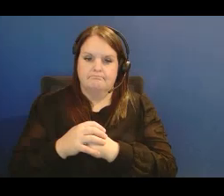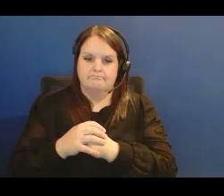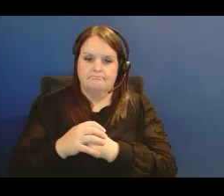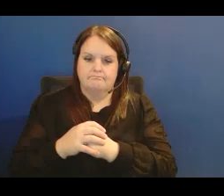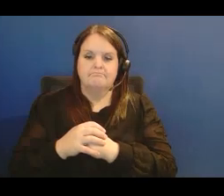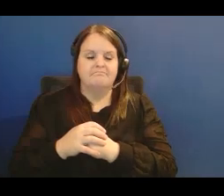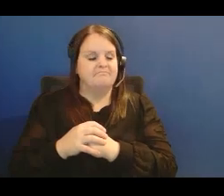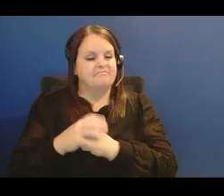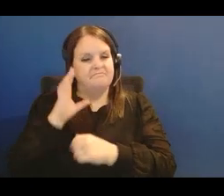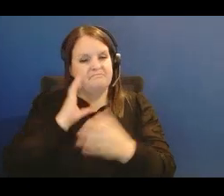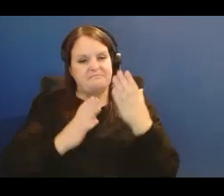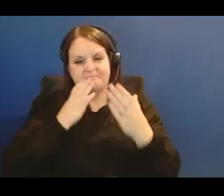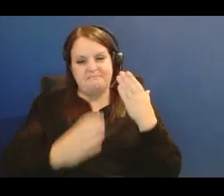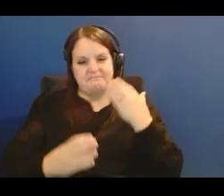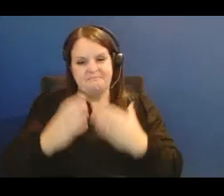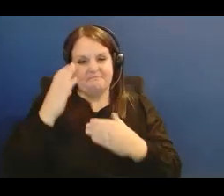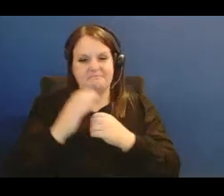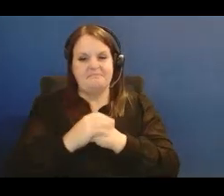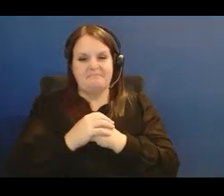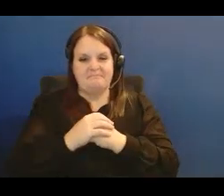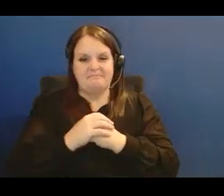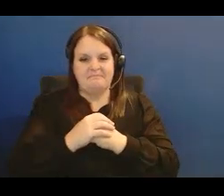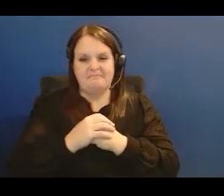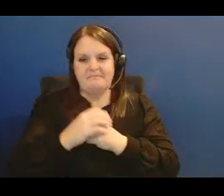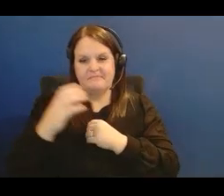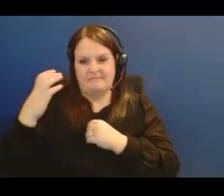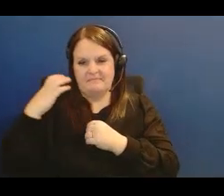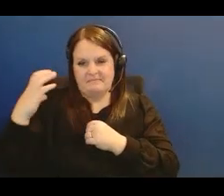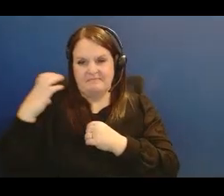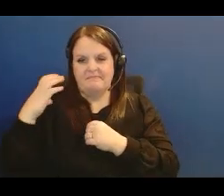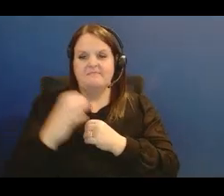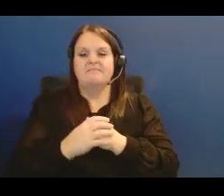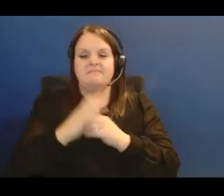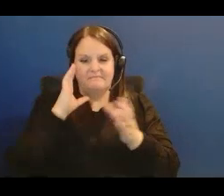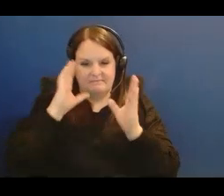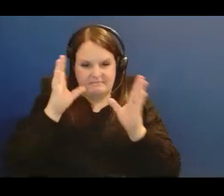Good morning, Chair, Advisory Committee, and everyone.